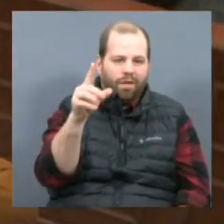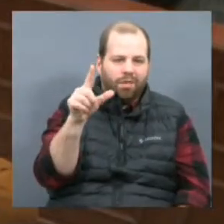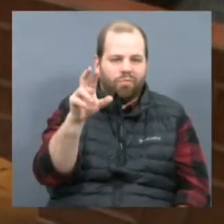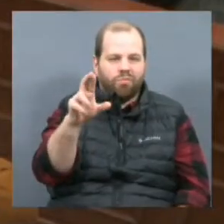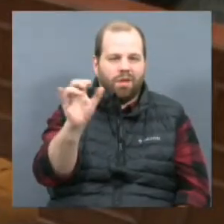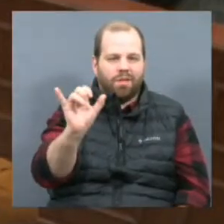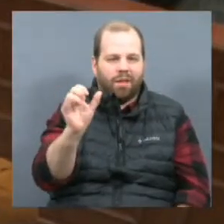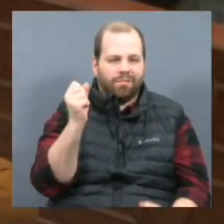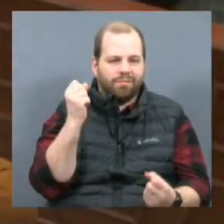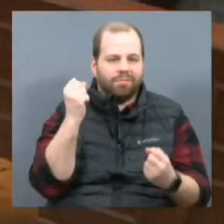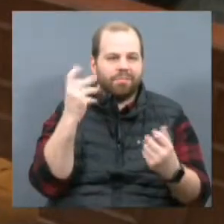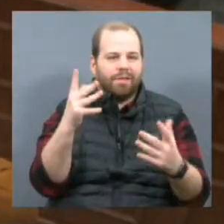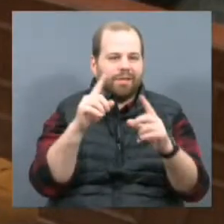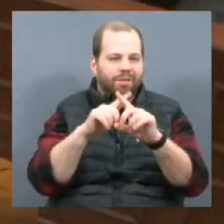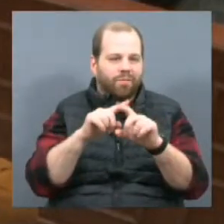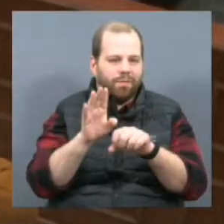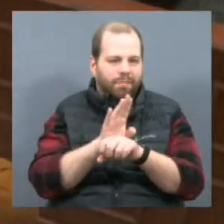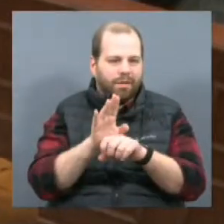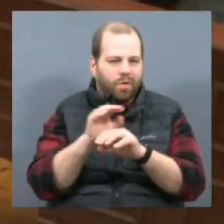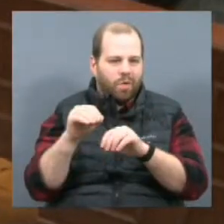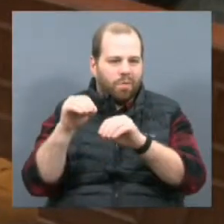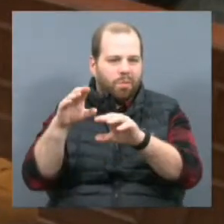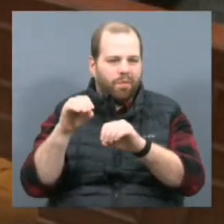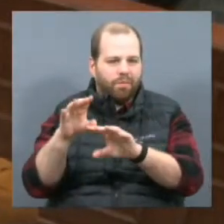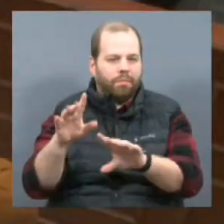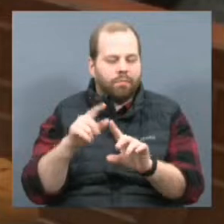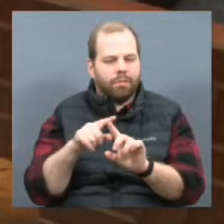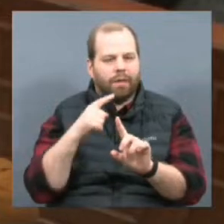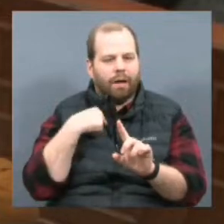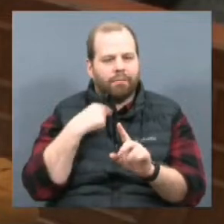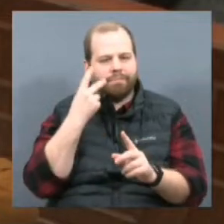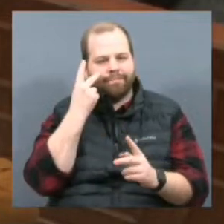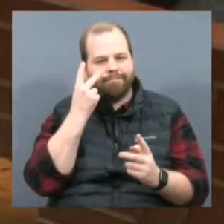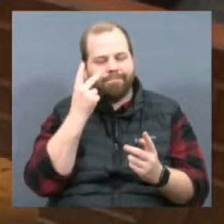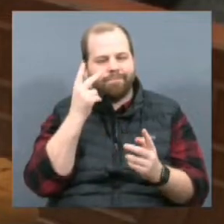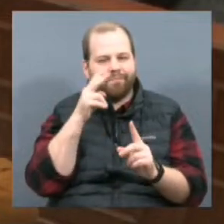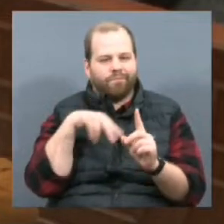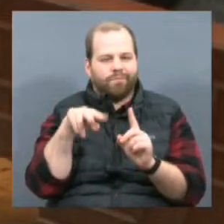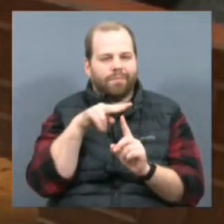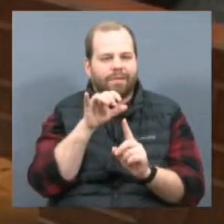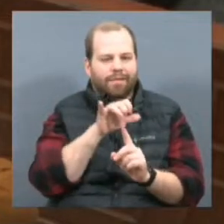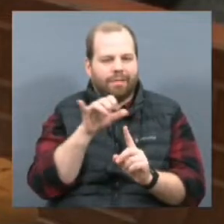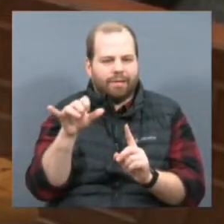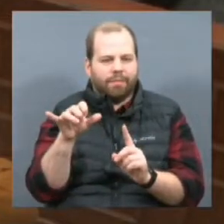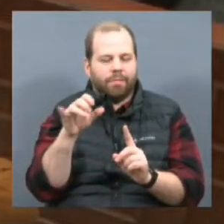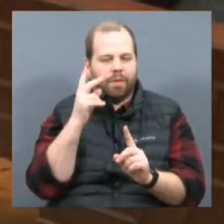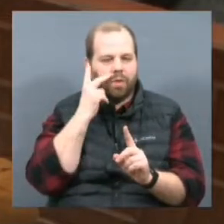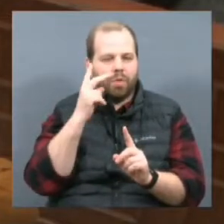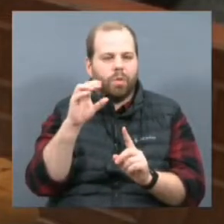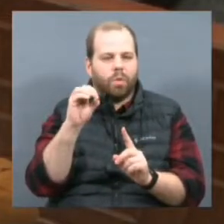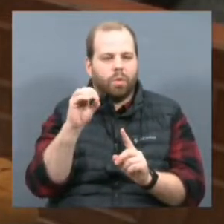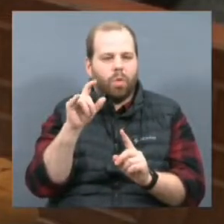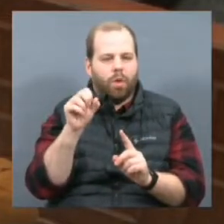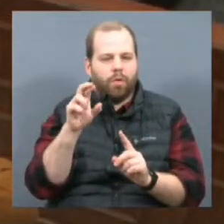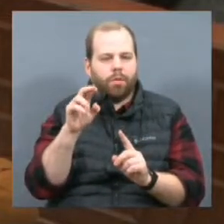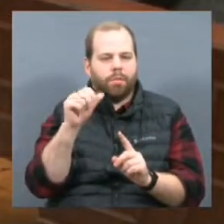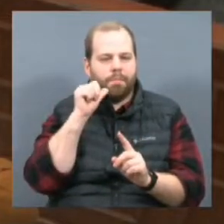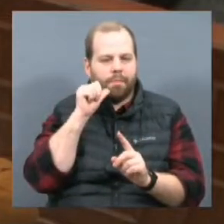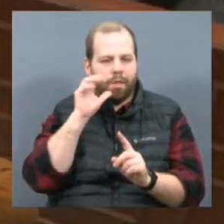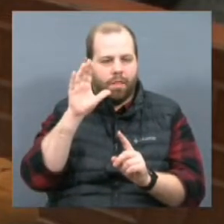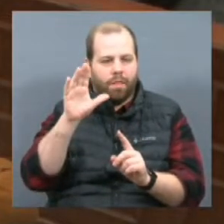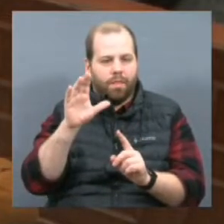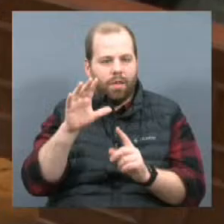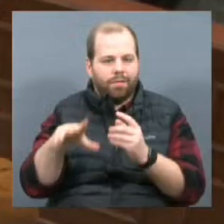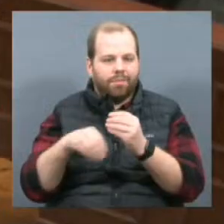lot of Midtown businesses are. I sort of look at this, guys, the same way I looked at the Oyster Bar and their addition